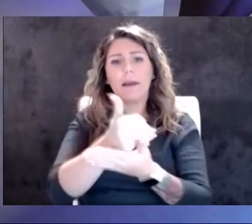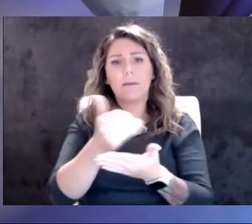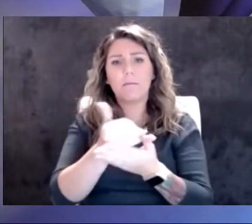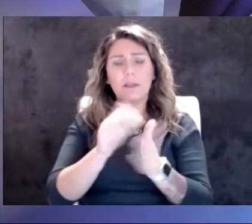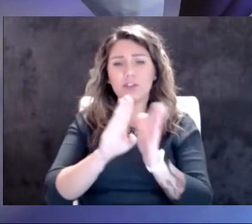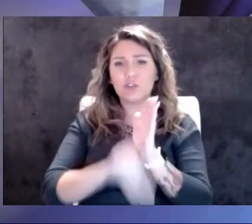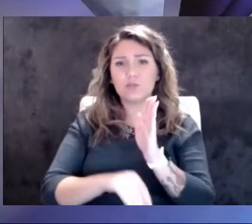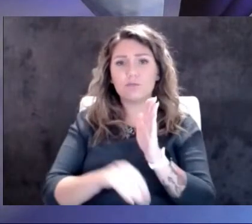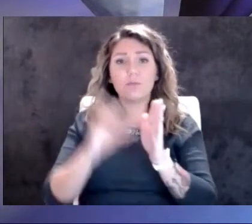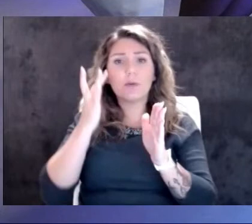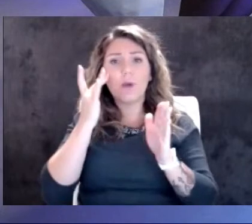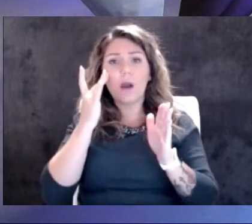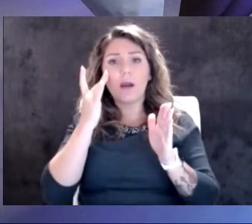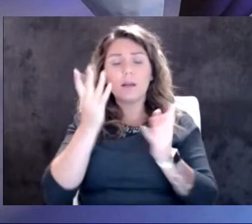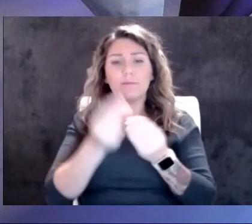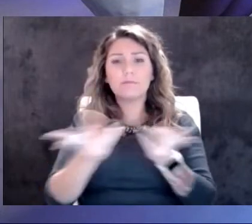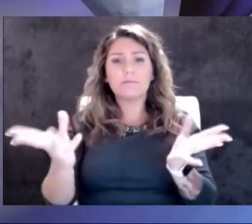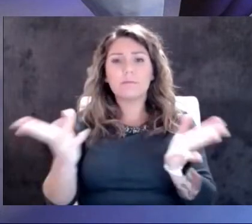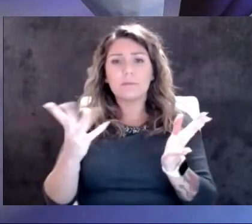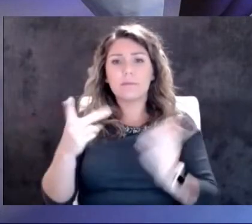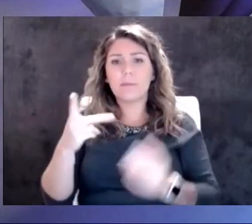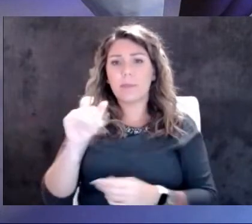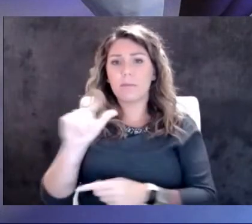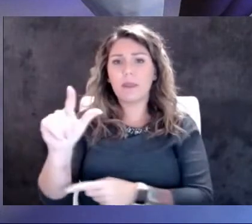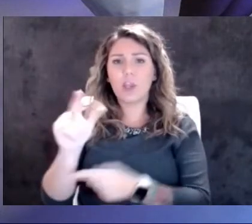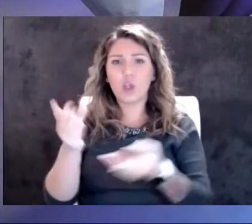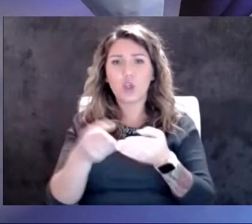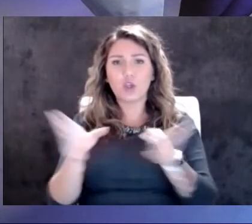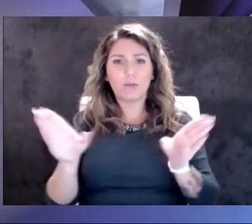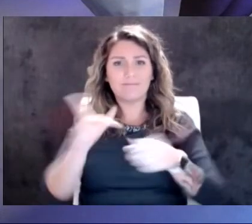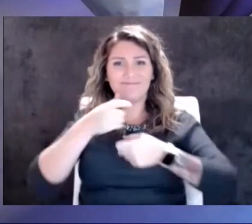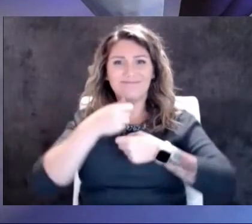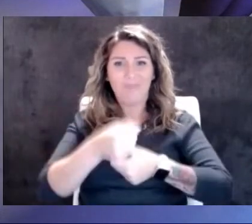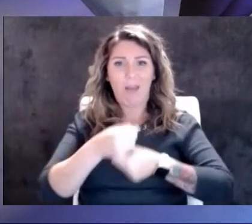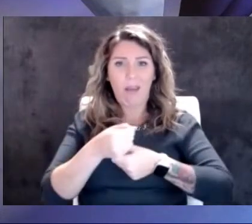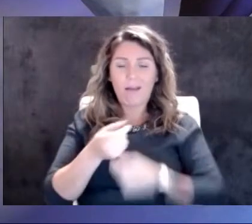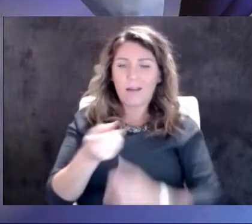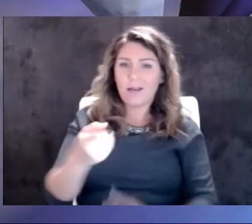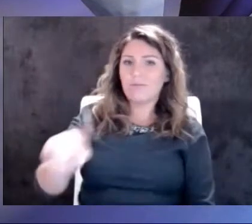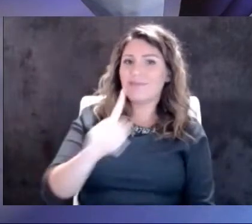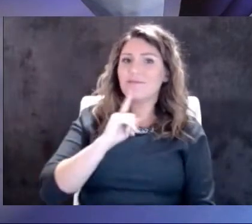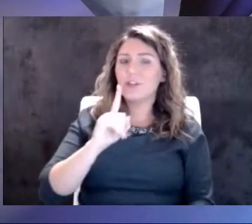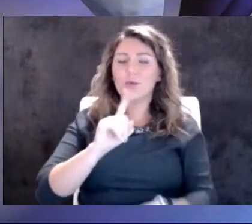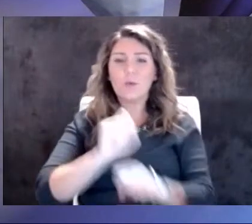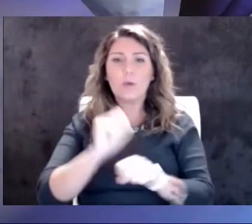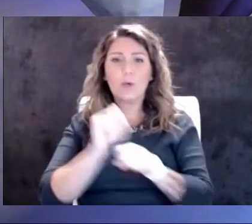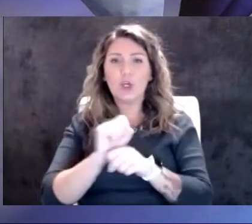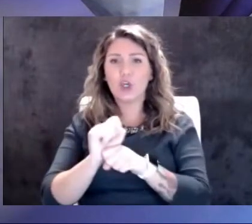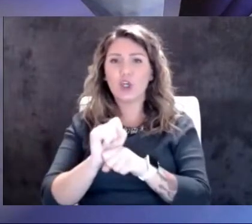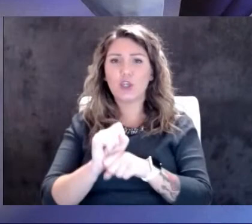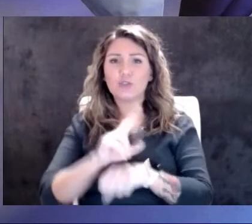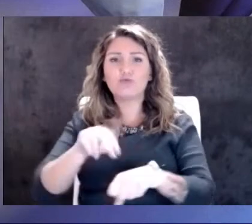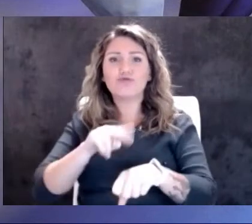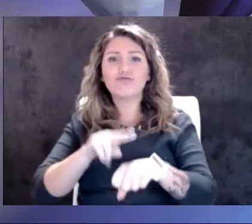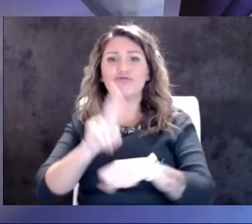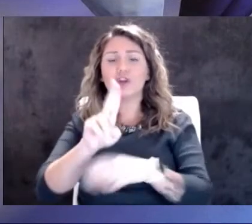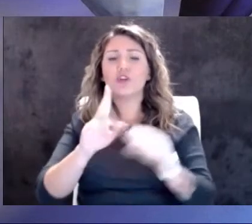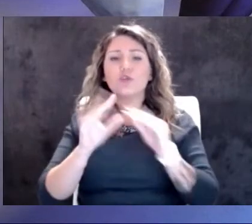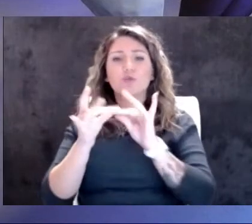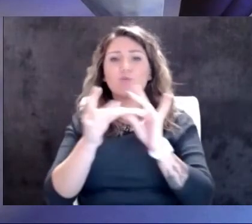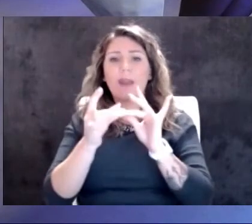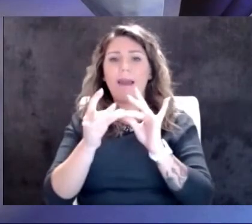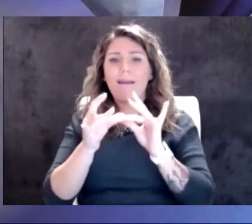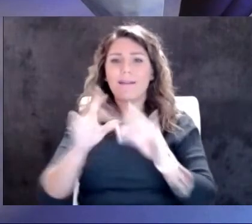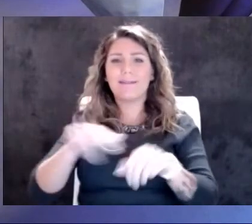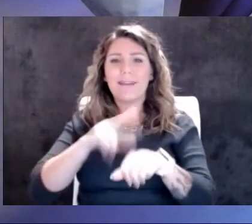they're going to give the pill to generics to make, and they're working with the United Nations. That's a big breakthrough. Catherine, talk a little bit